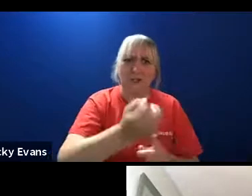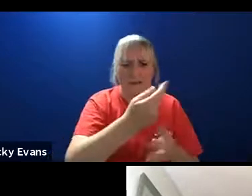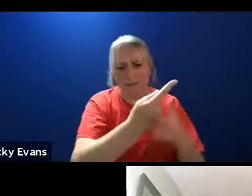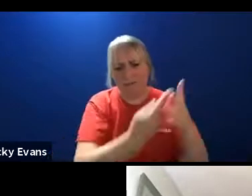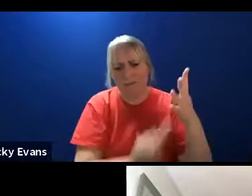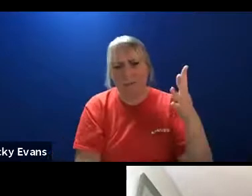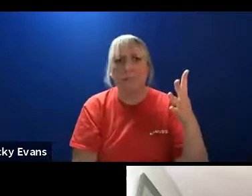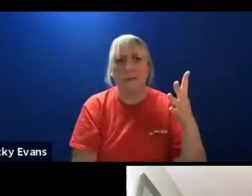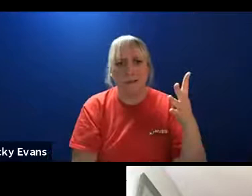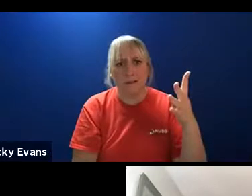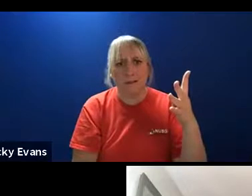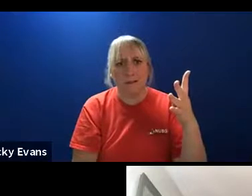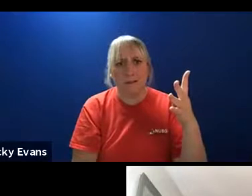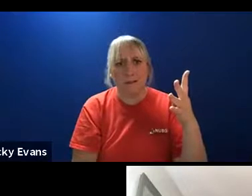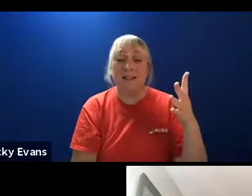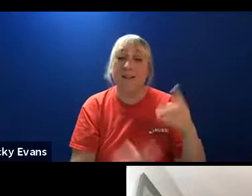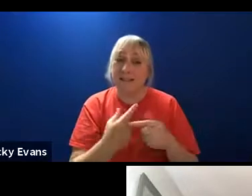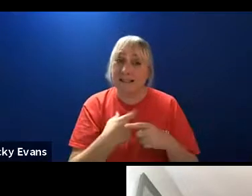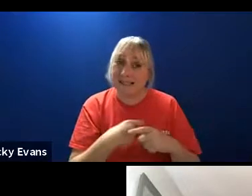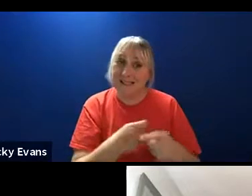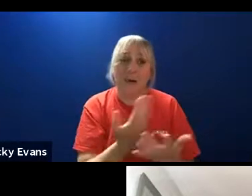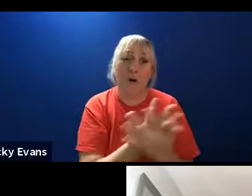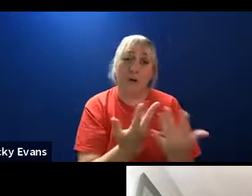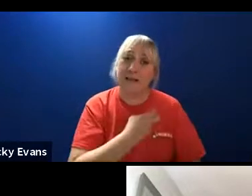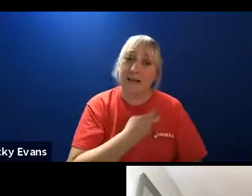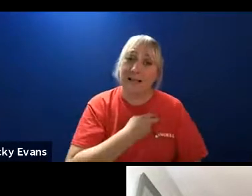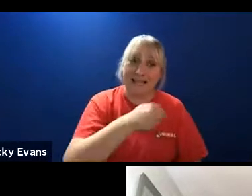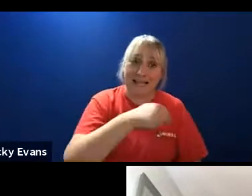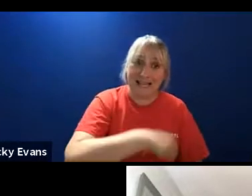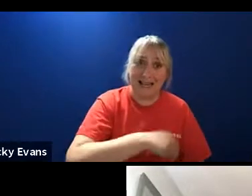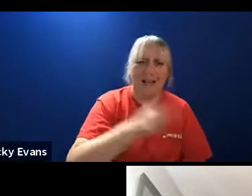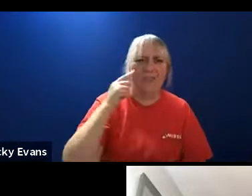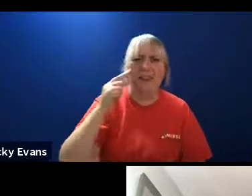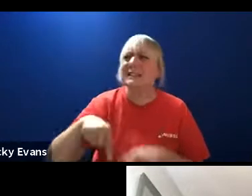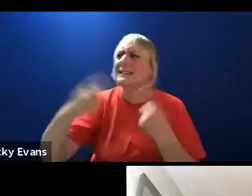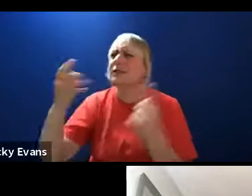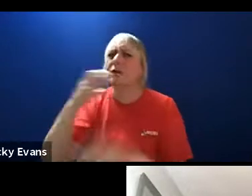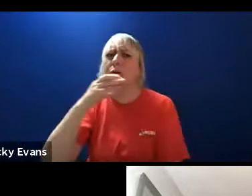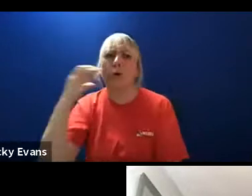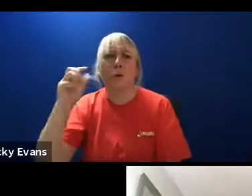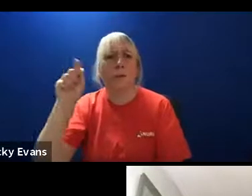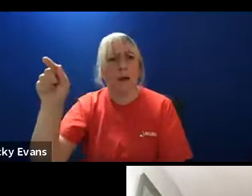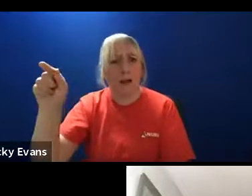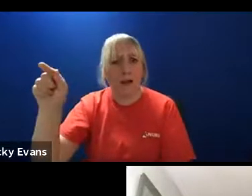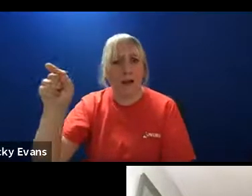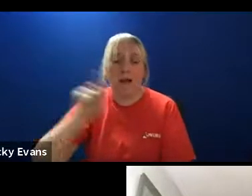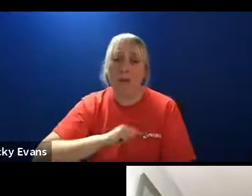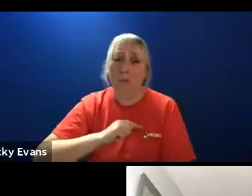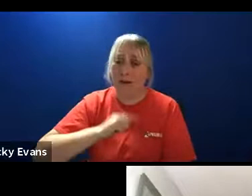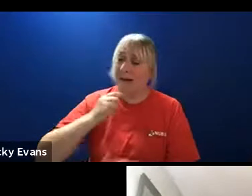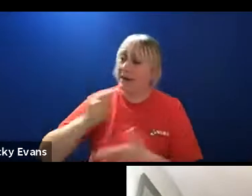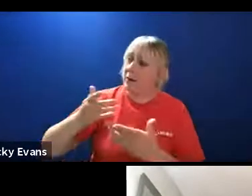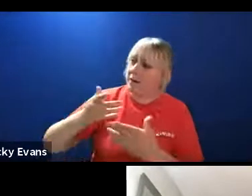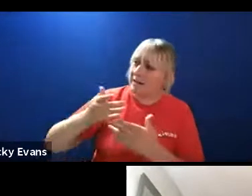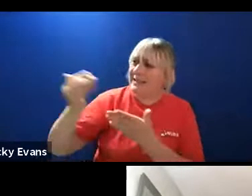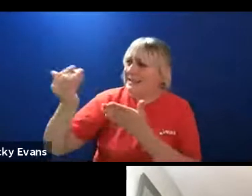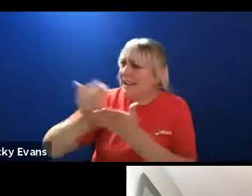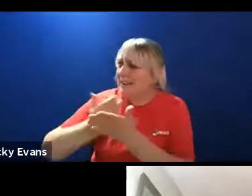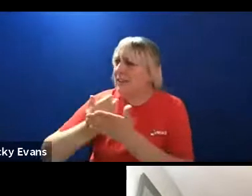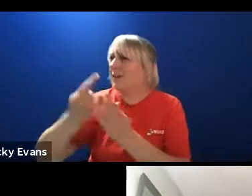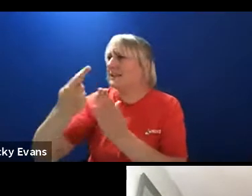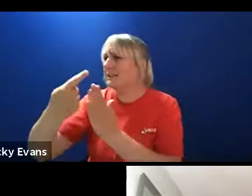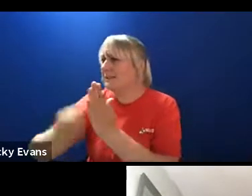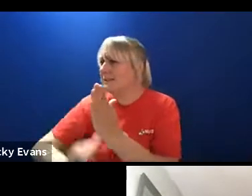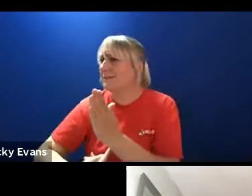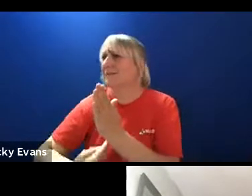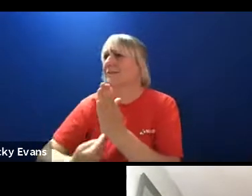some anxiety here. I think in Cuba that's not the case. I think all of the kind of physical safeguardings and so on. The classes in